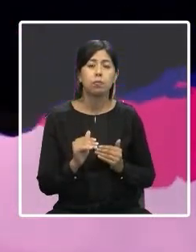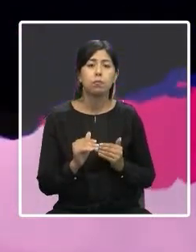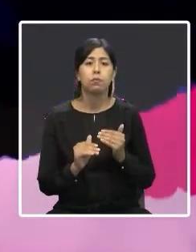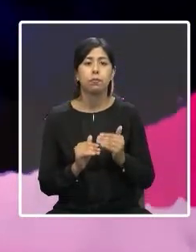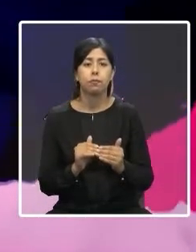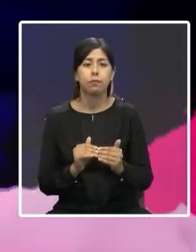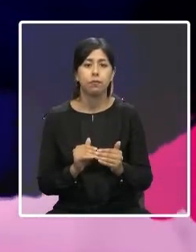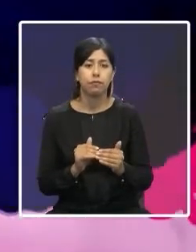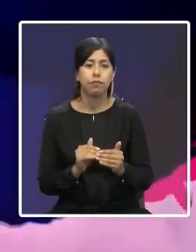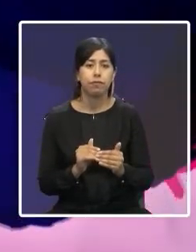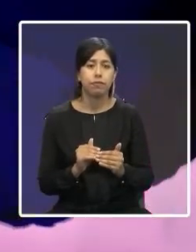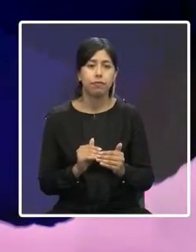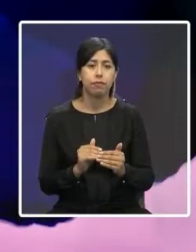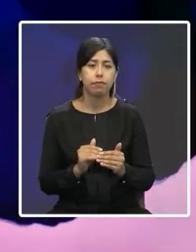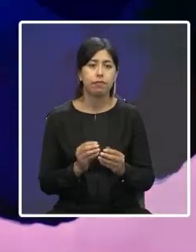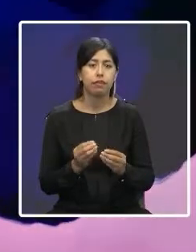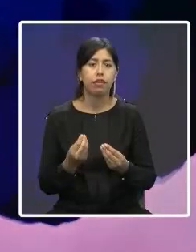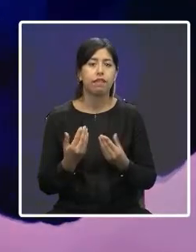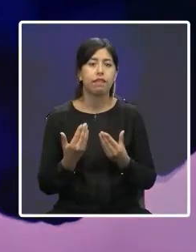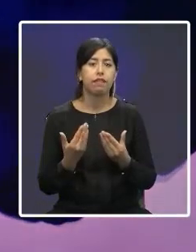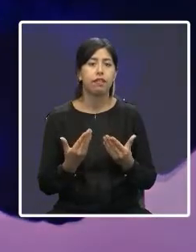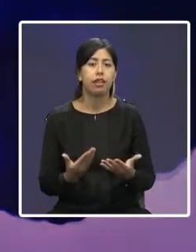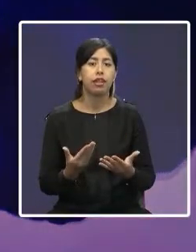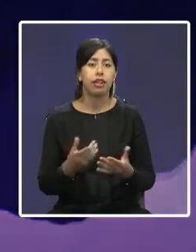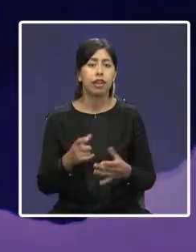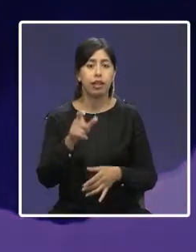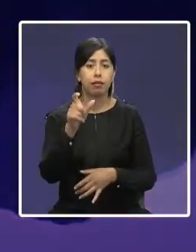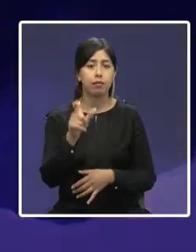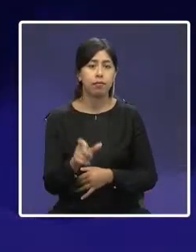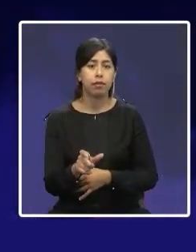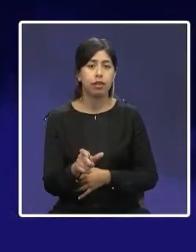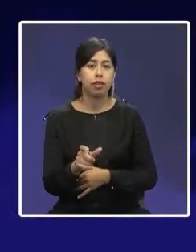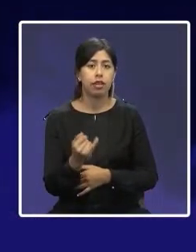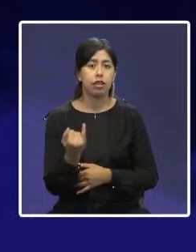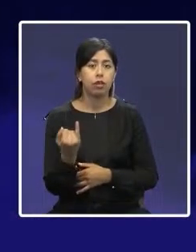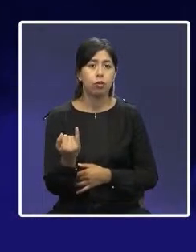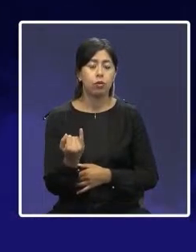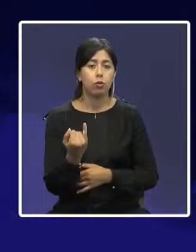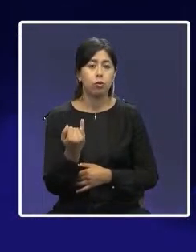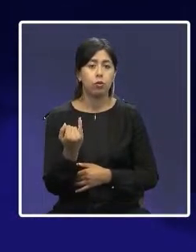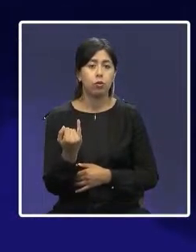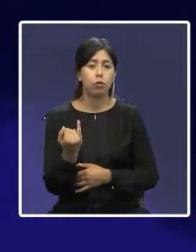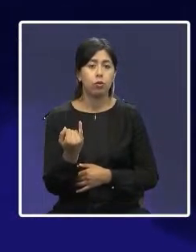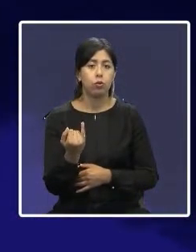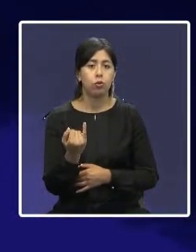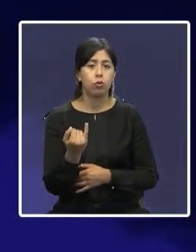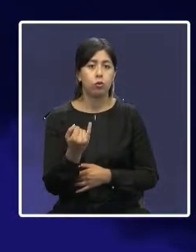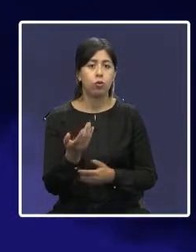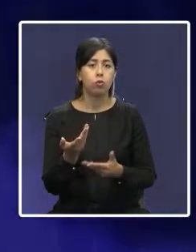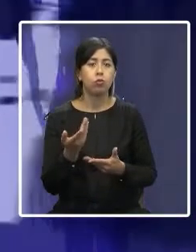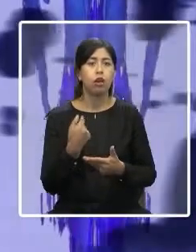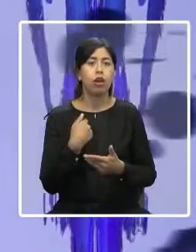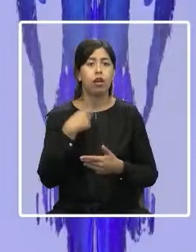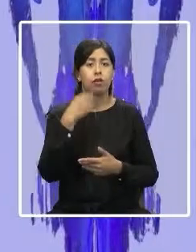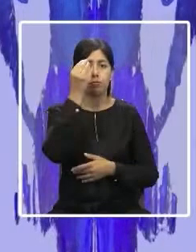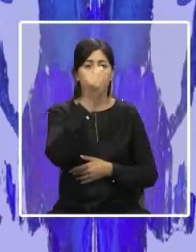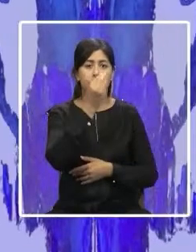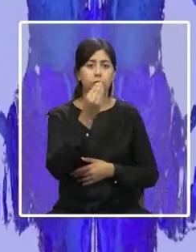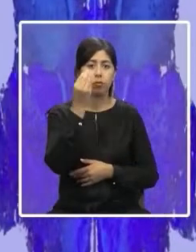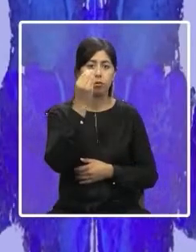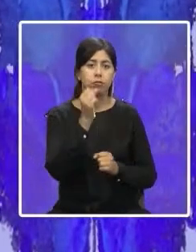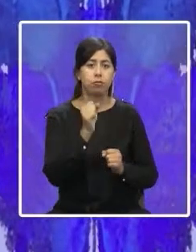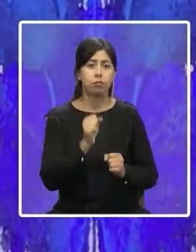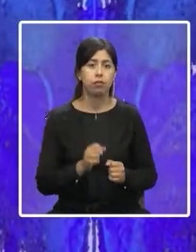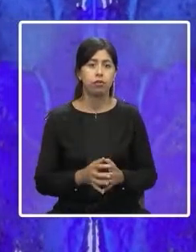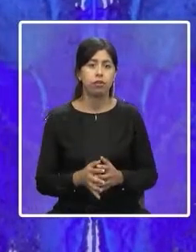concern. There is good or bad nudge. The contrary is a sludge. Sludge adds friction. And all observable